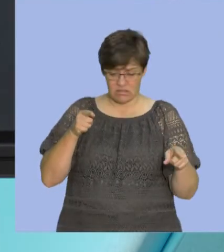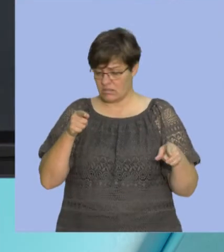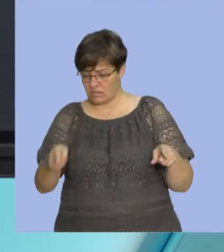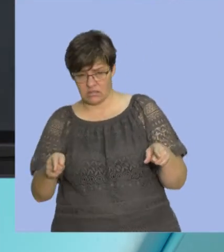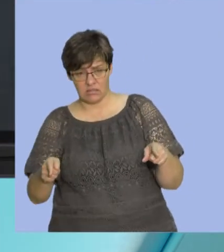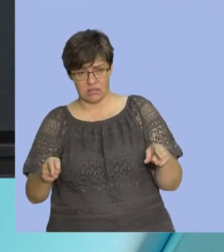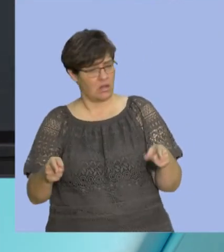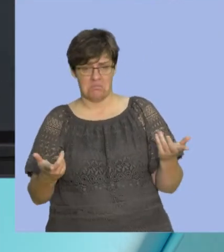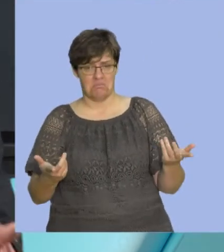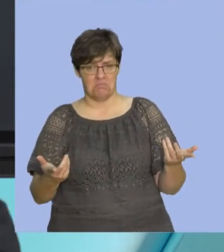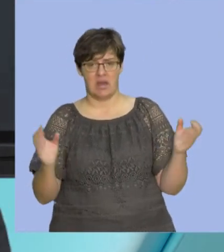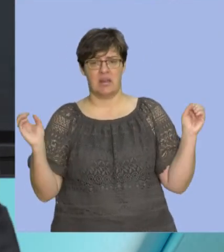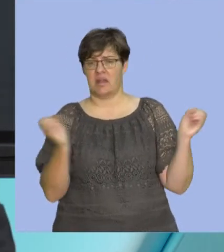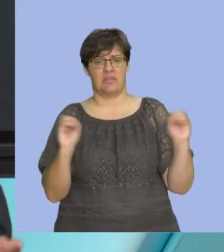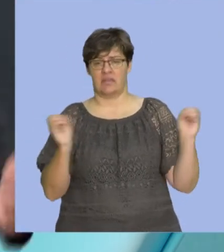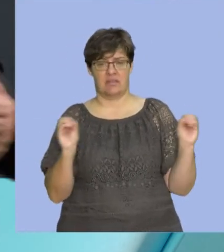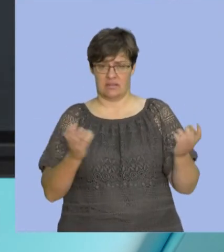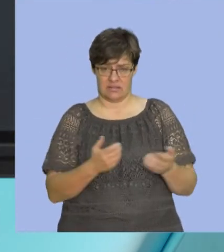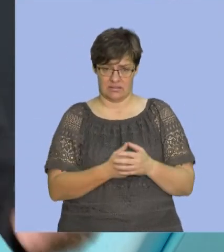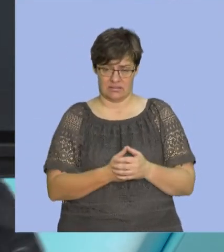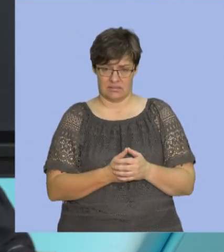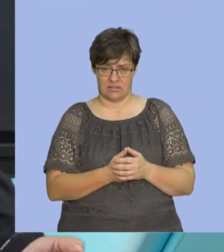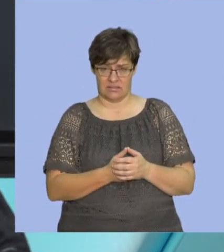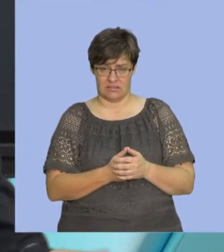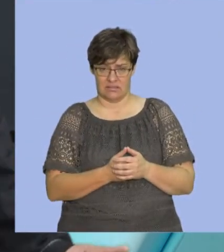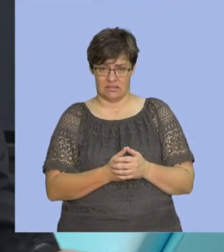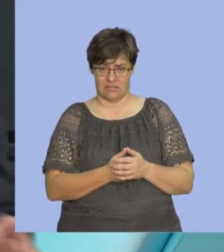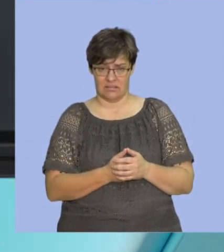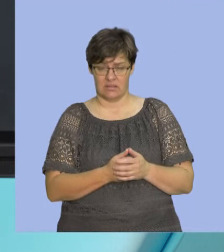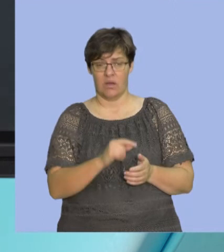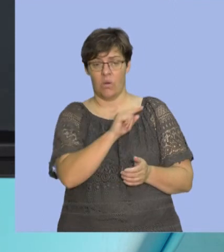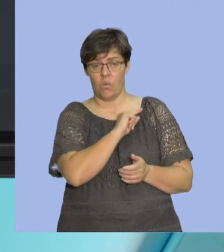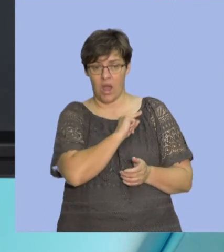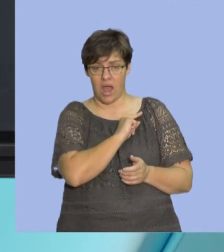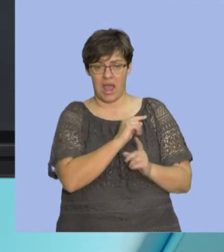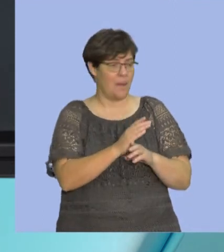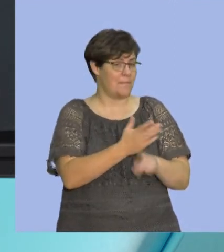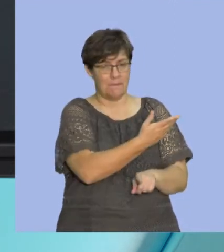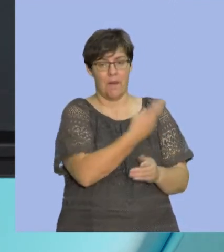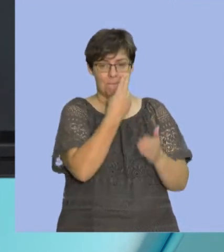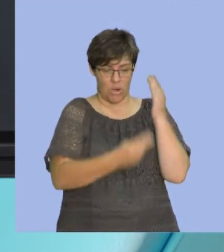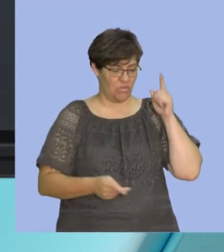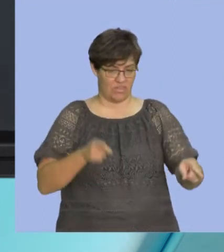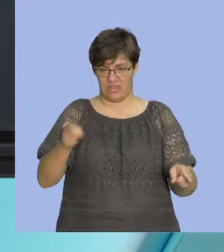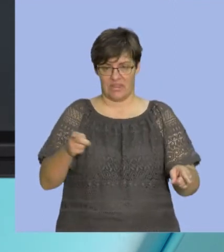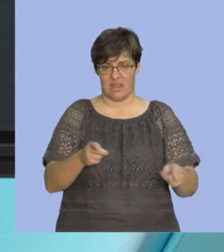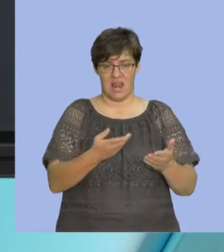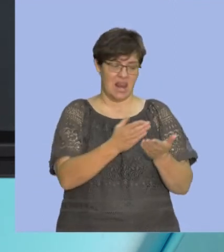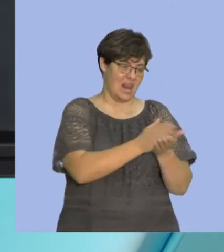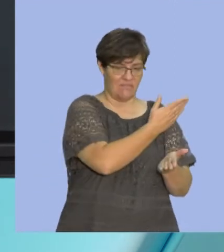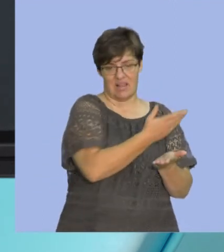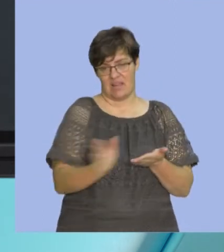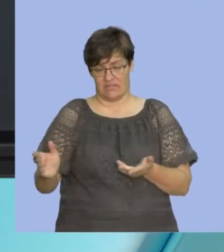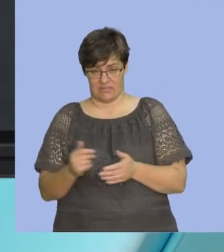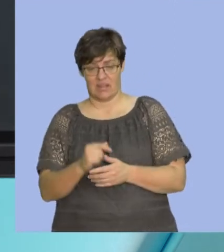and your list? And like I said, the answer is they would agree. Why? It was left out in both places.